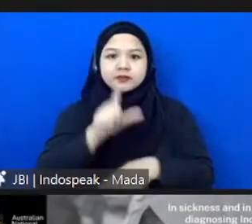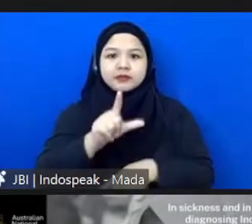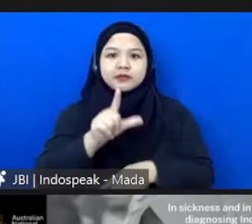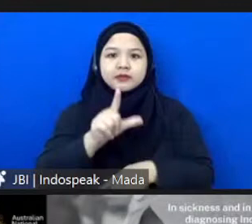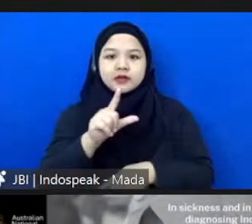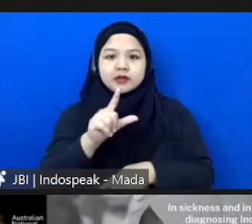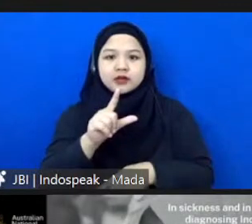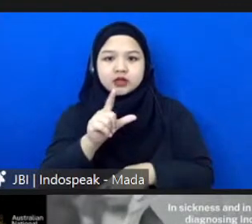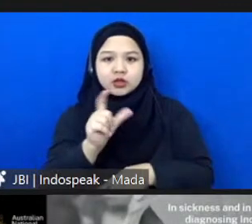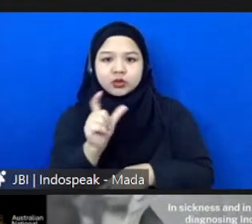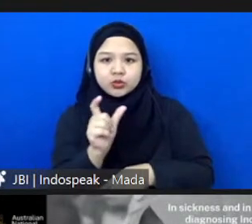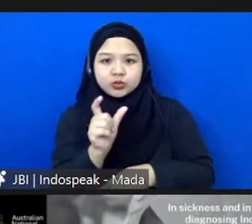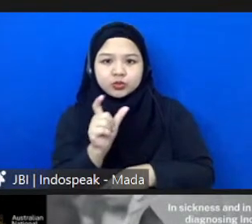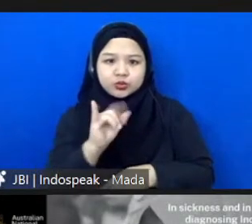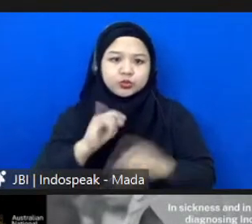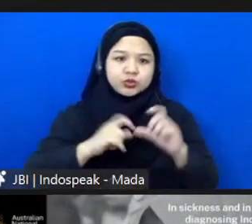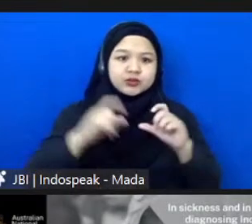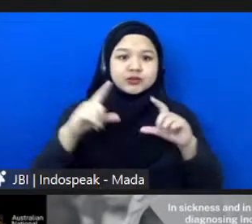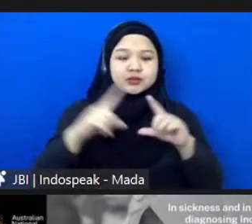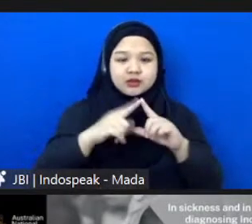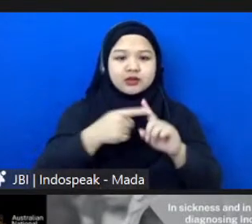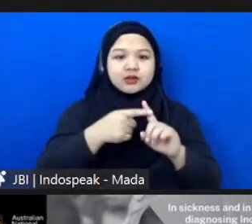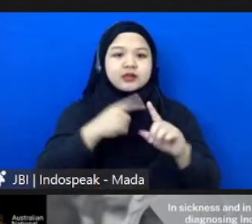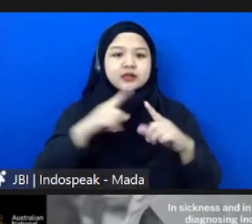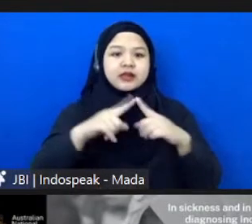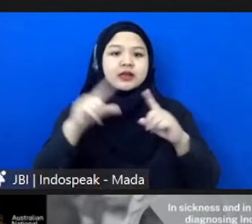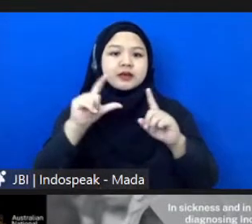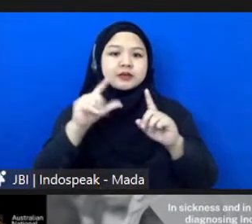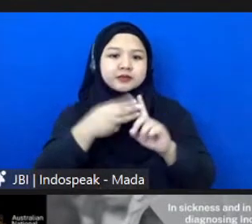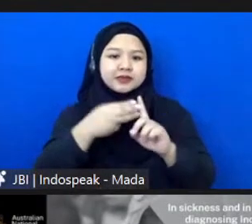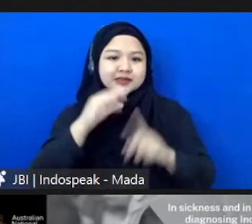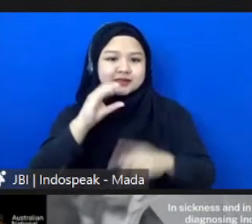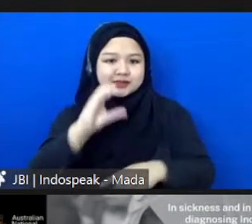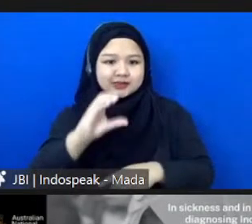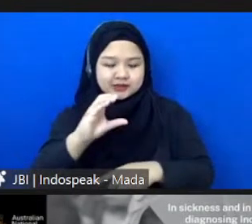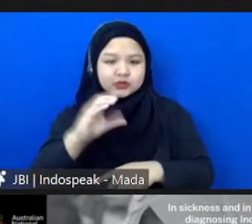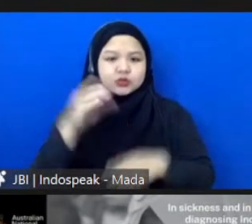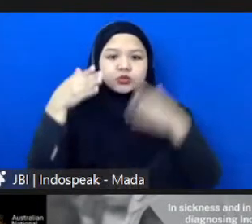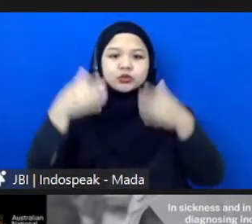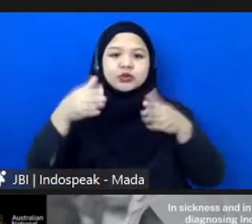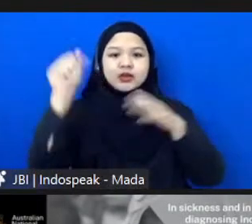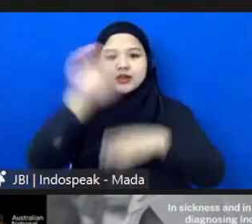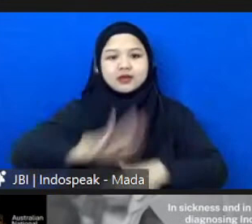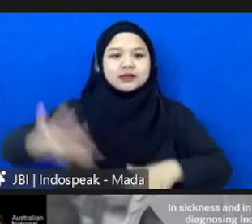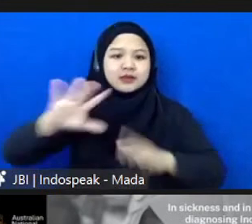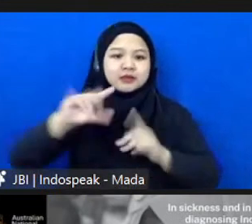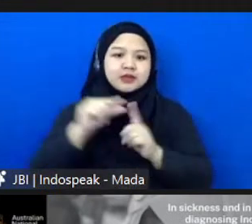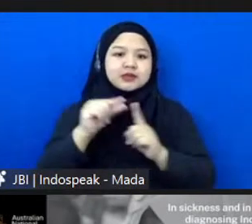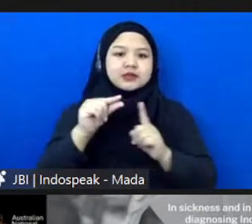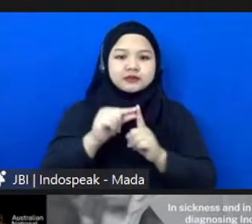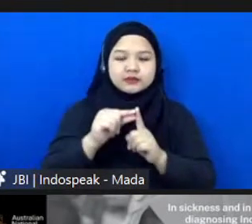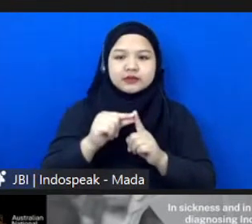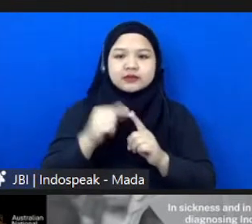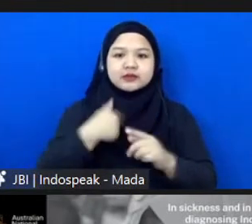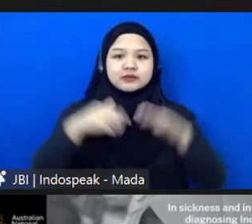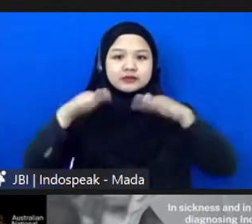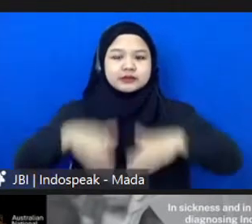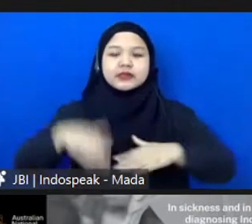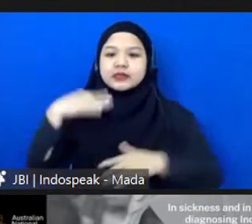in Asia Pacific newsroom based in Melbourne. And it is my pleasure to chair this panel today.